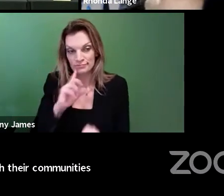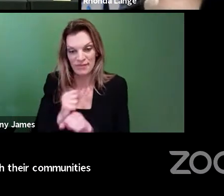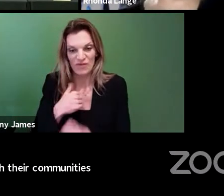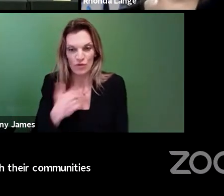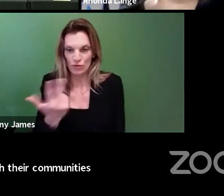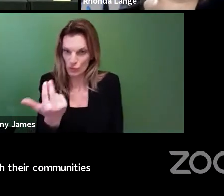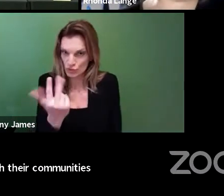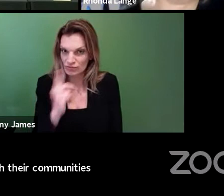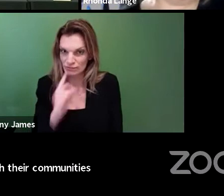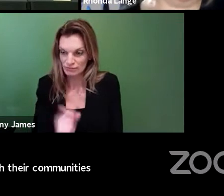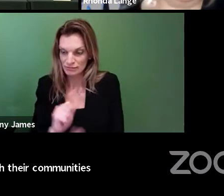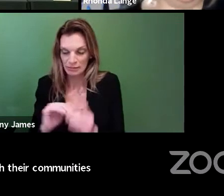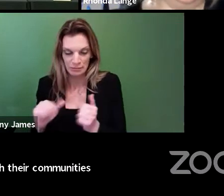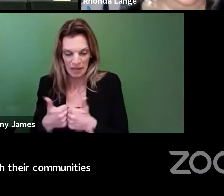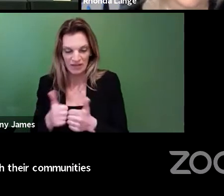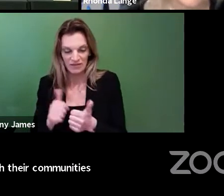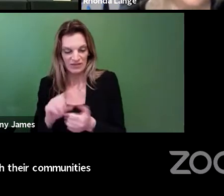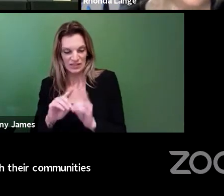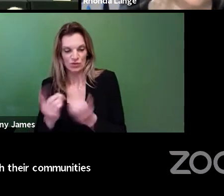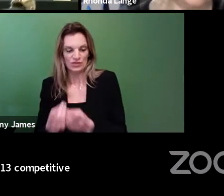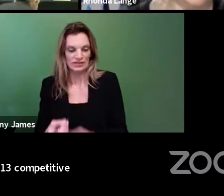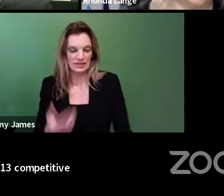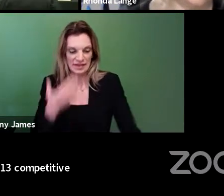competitive districts. Thank you very much.